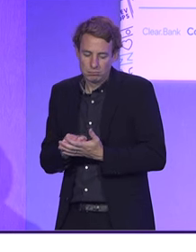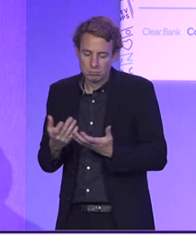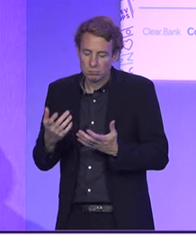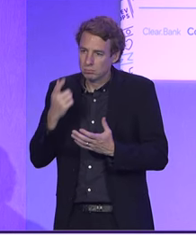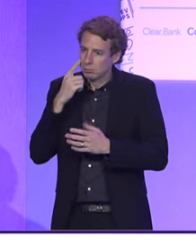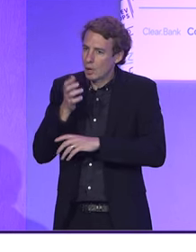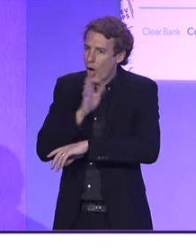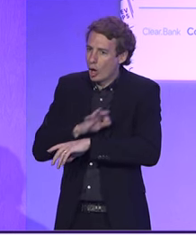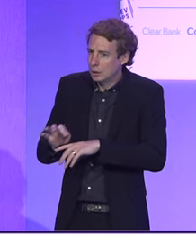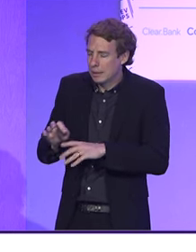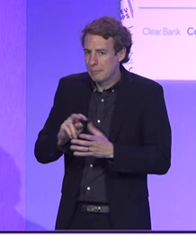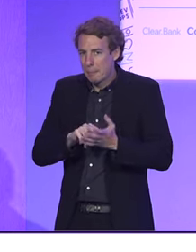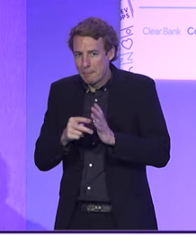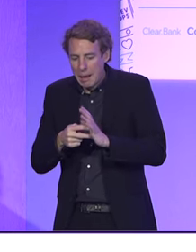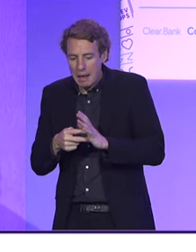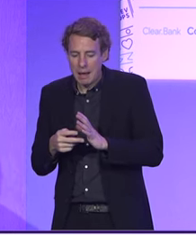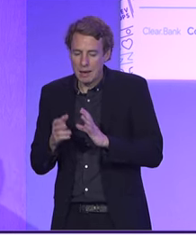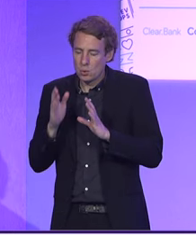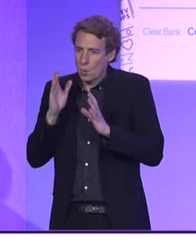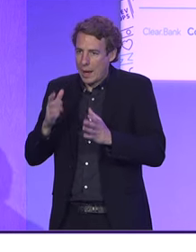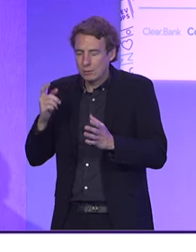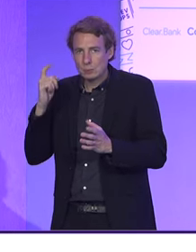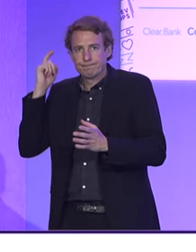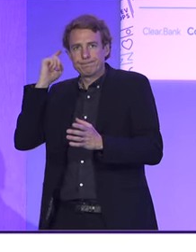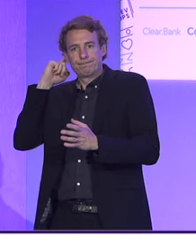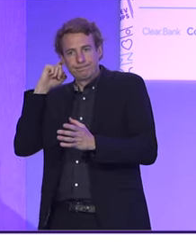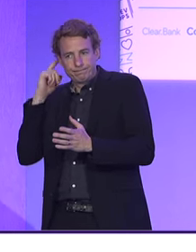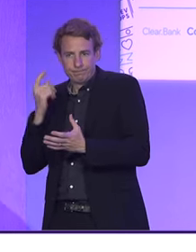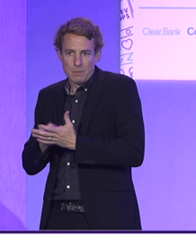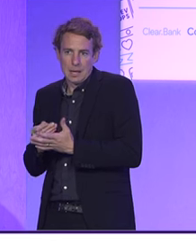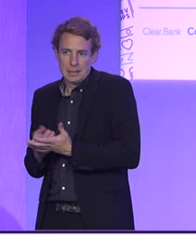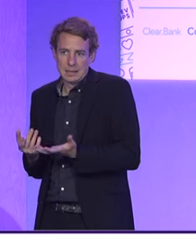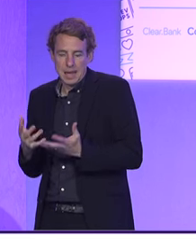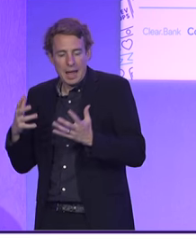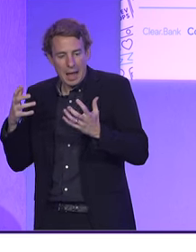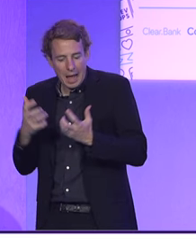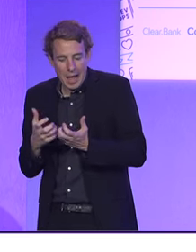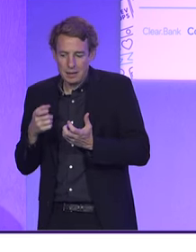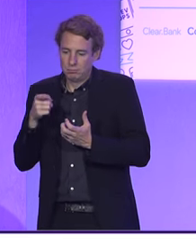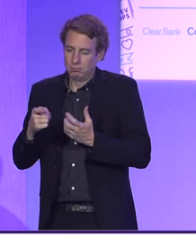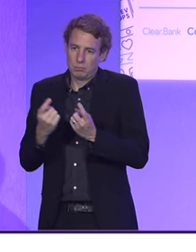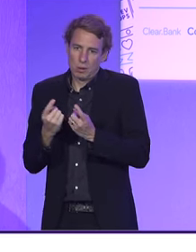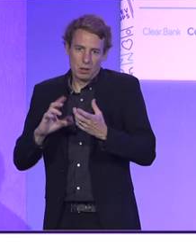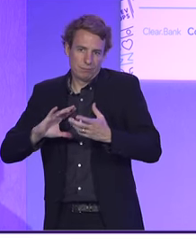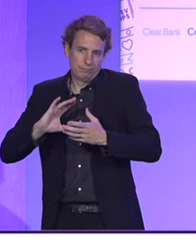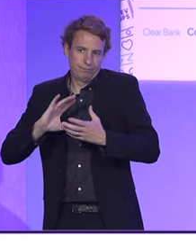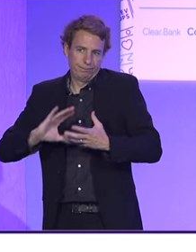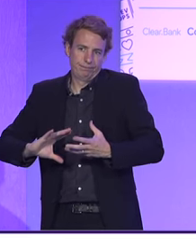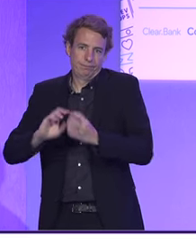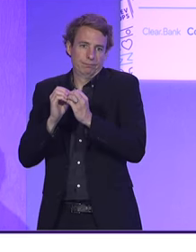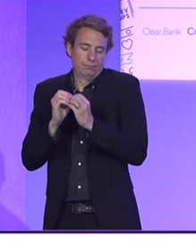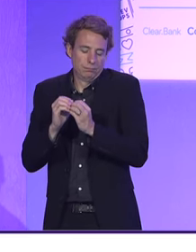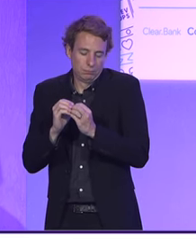architecture, you also have to think about money, about how can we create a product that basically is